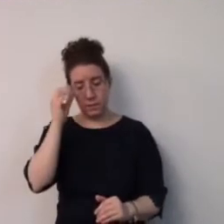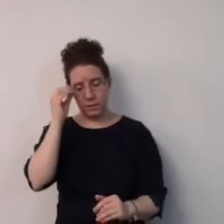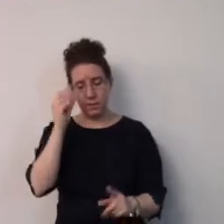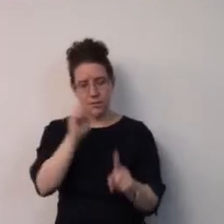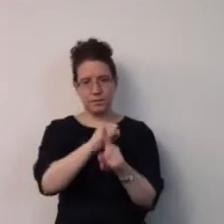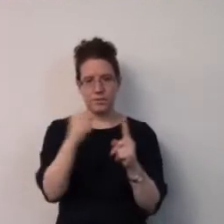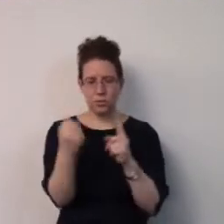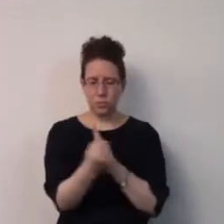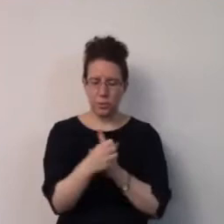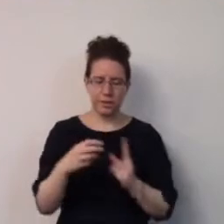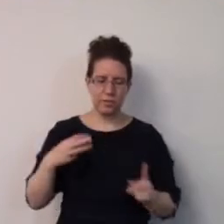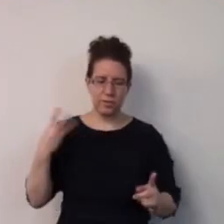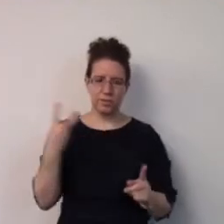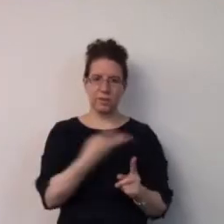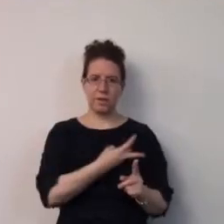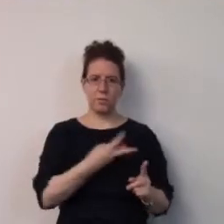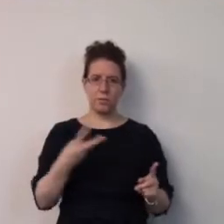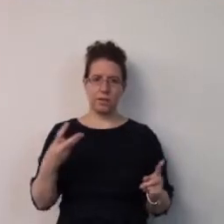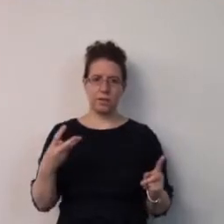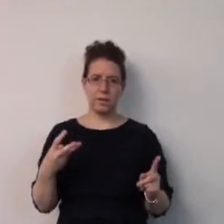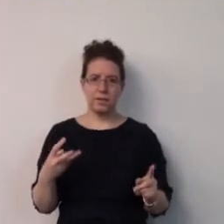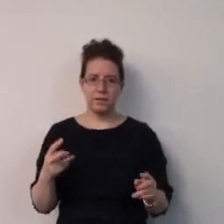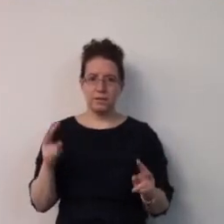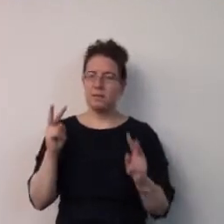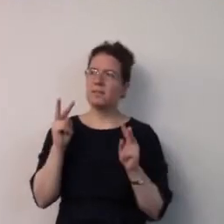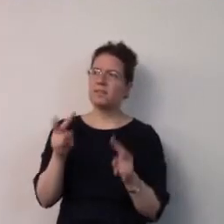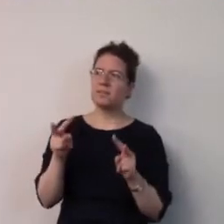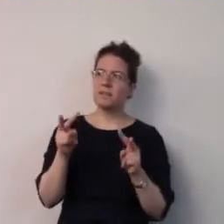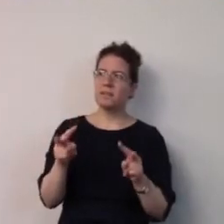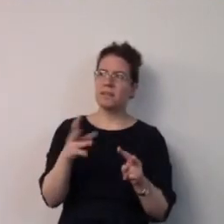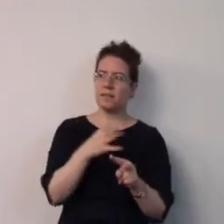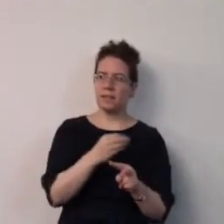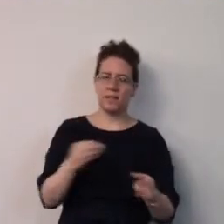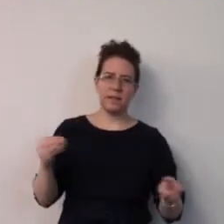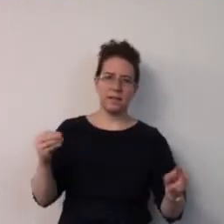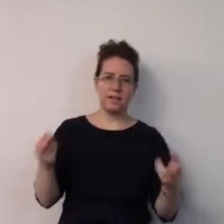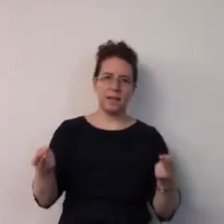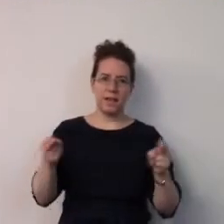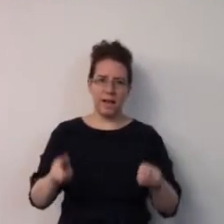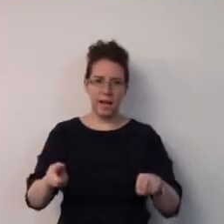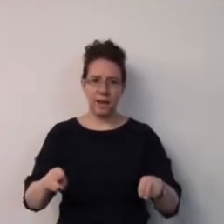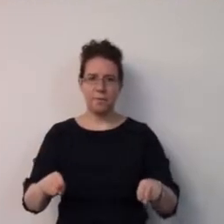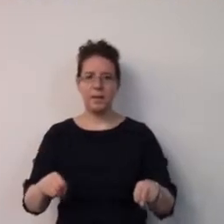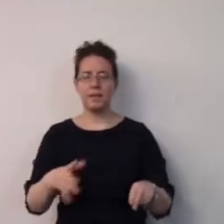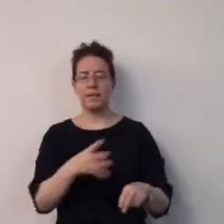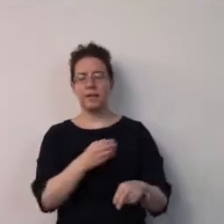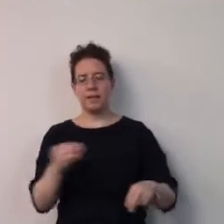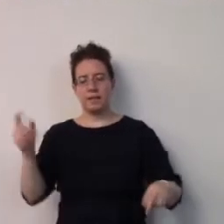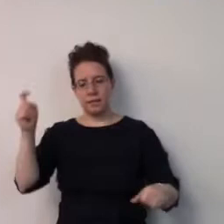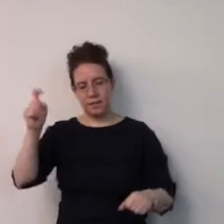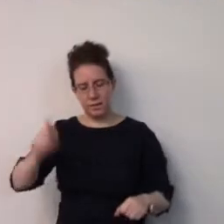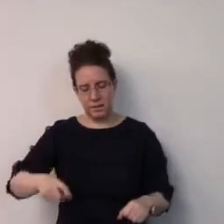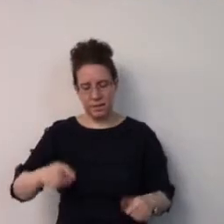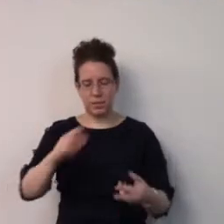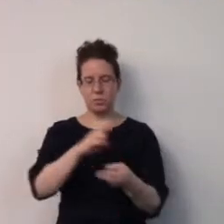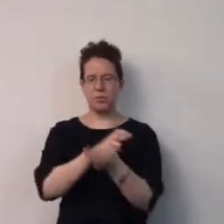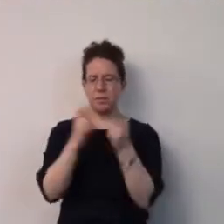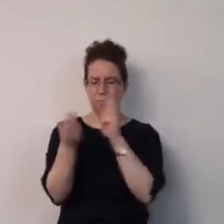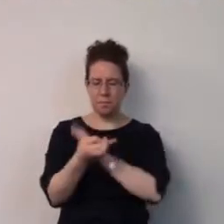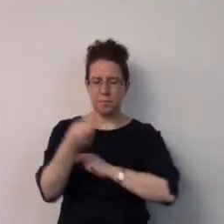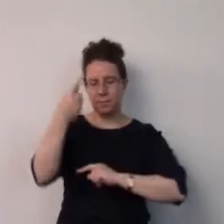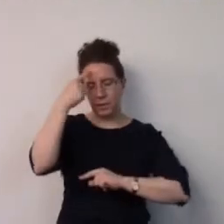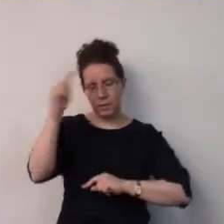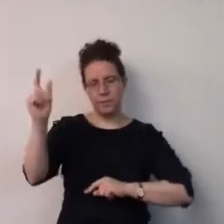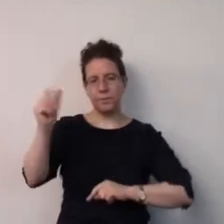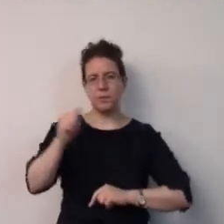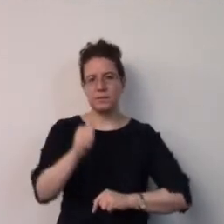our nation, for the things that are taking place in the news that I've already heard this morning, that I wept and cried and